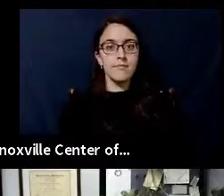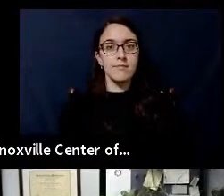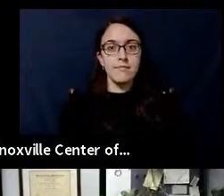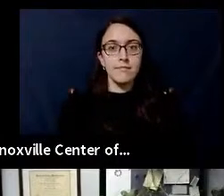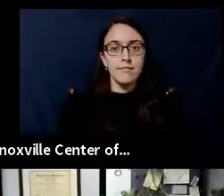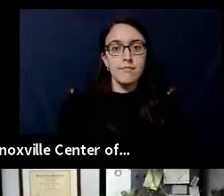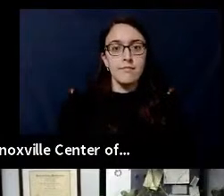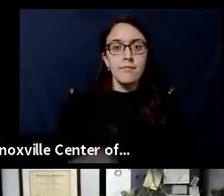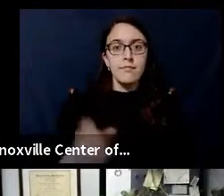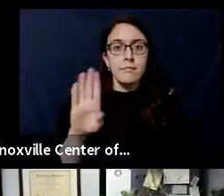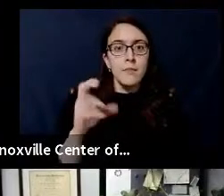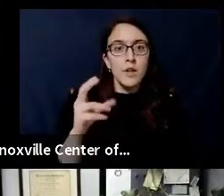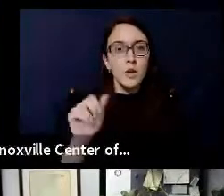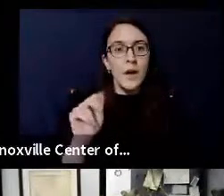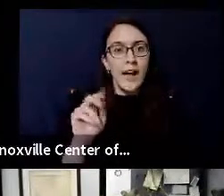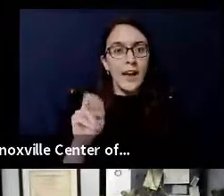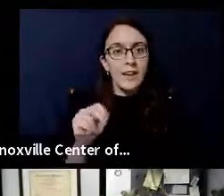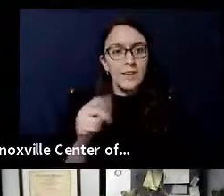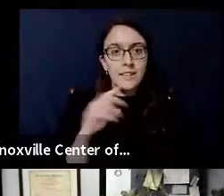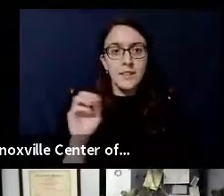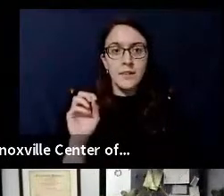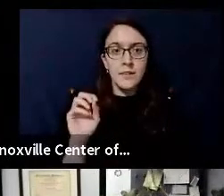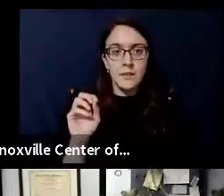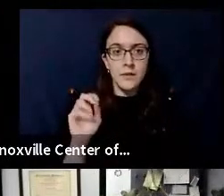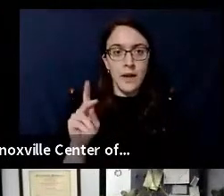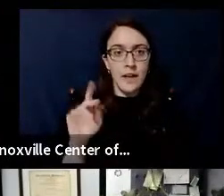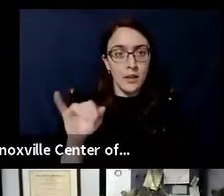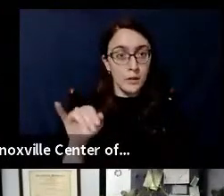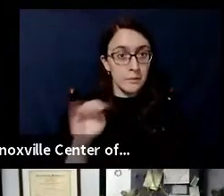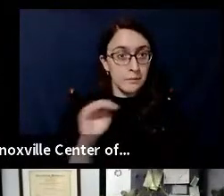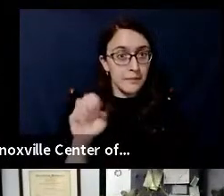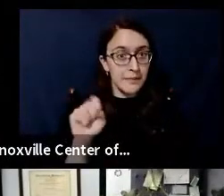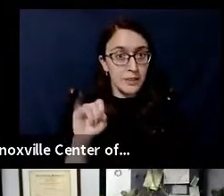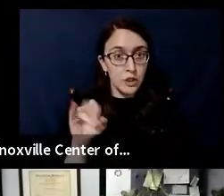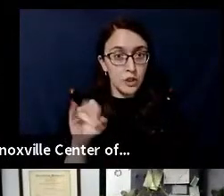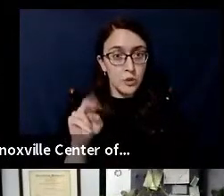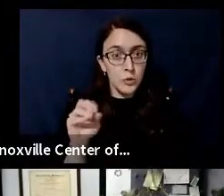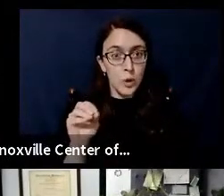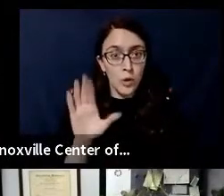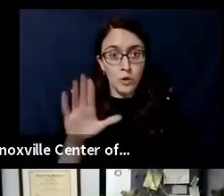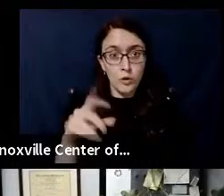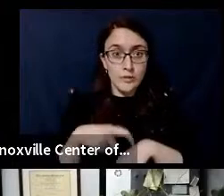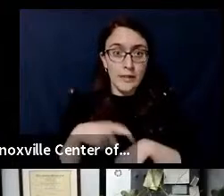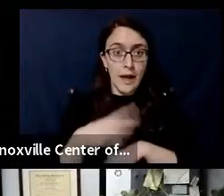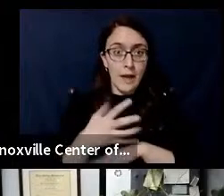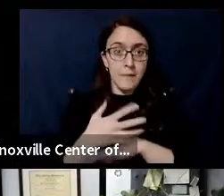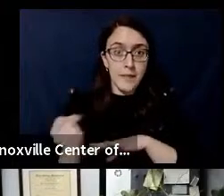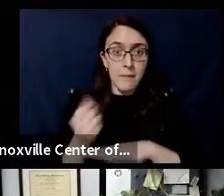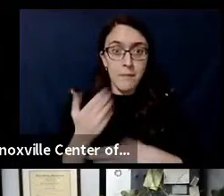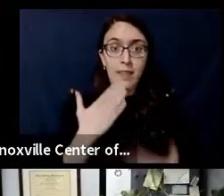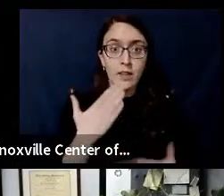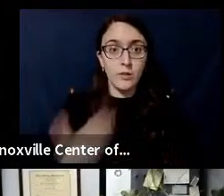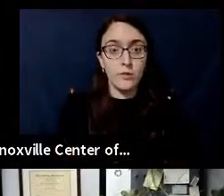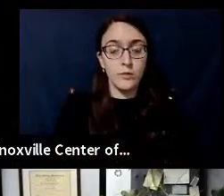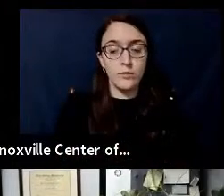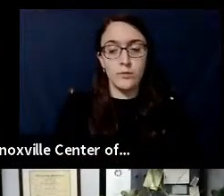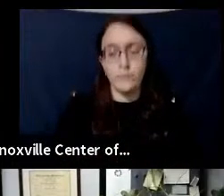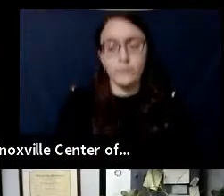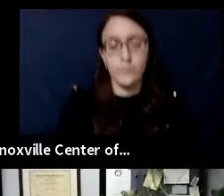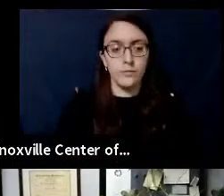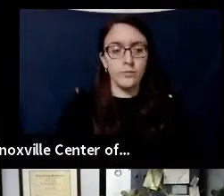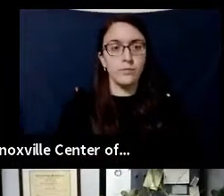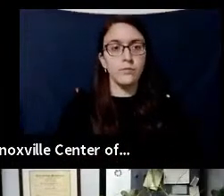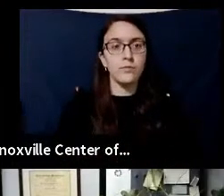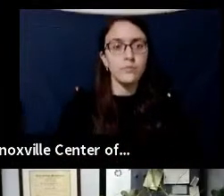Ms. Anastasia, or Ms. Juneau, sorry. That's your time, so thank you. I believe